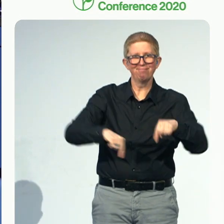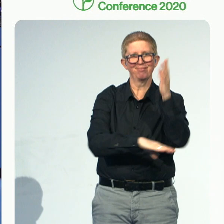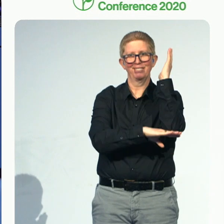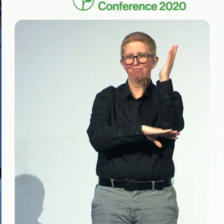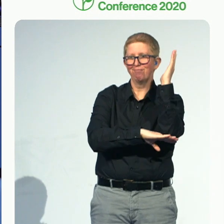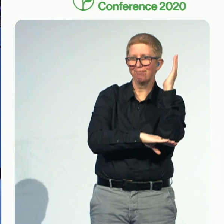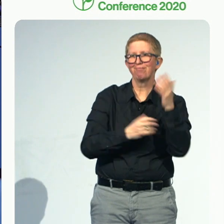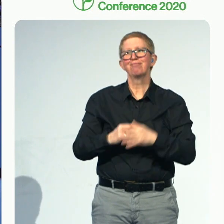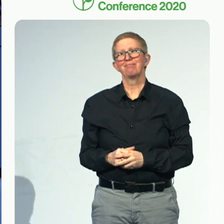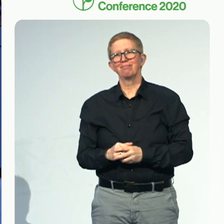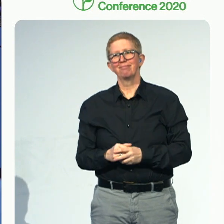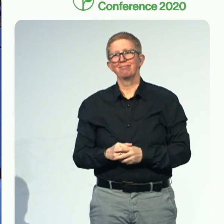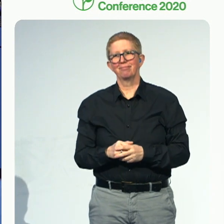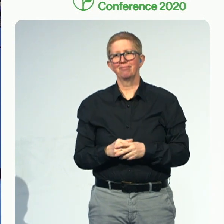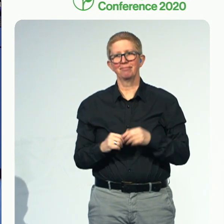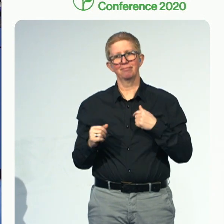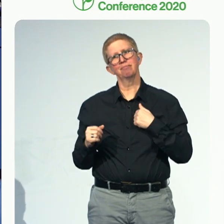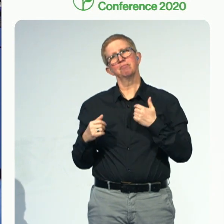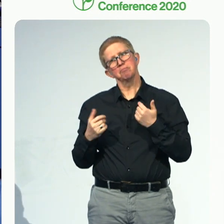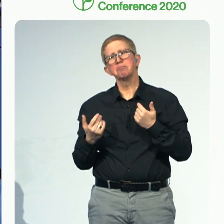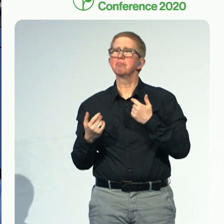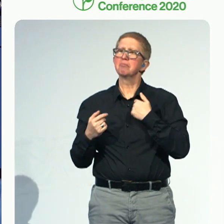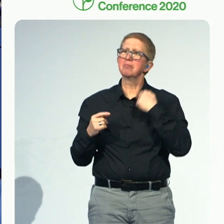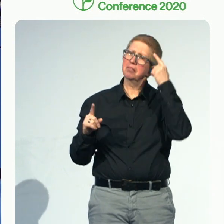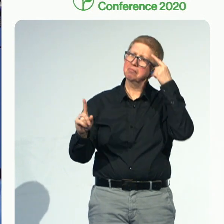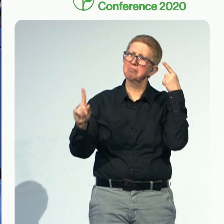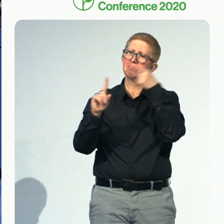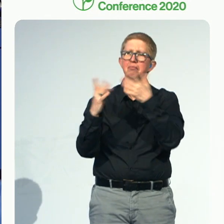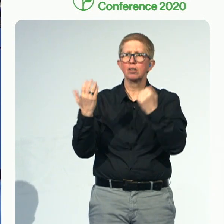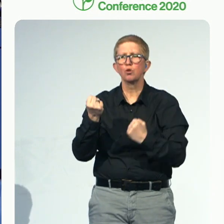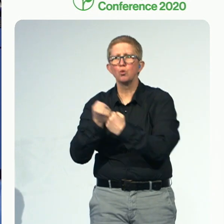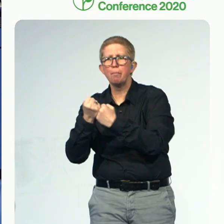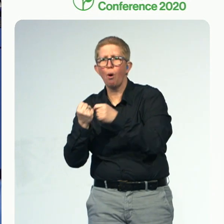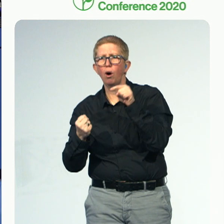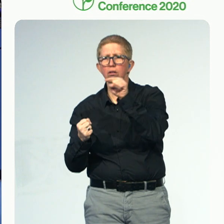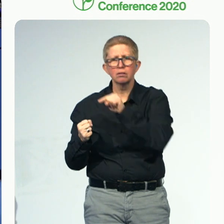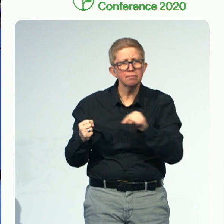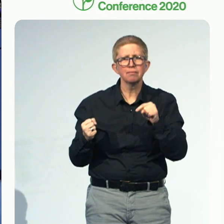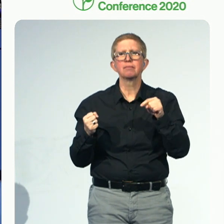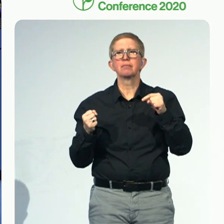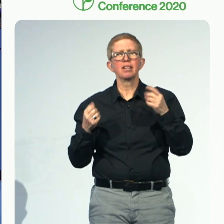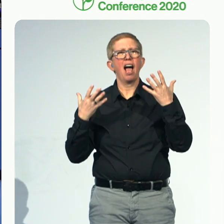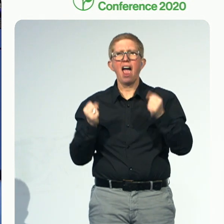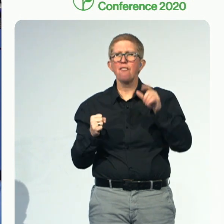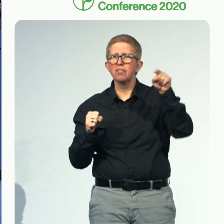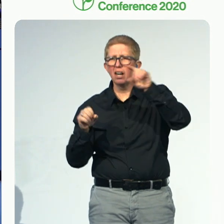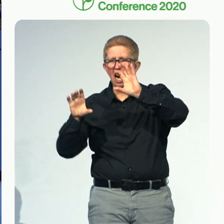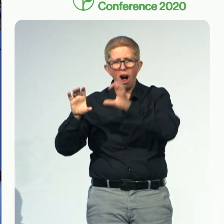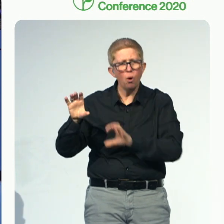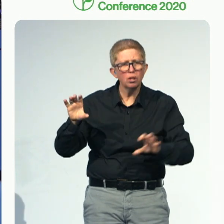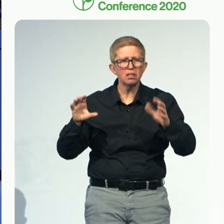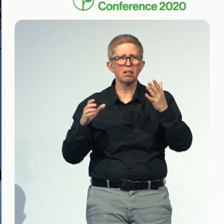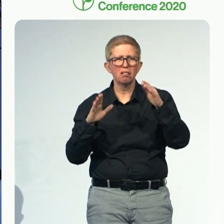provide technical support to all our programs in low-income countries, and I'm responsible for the global advocacy, and we have a